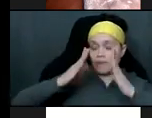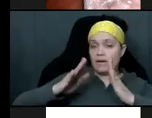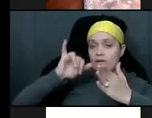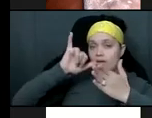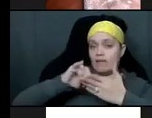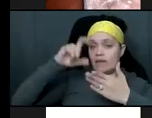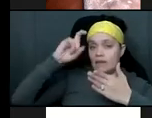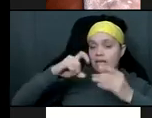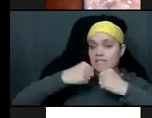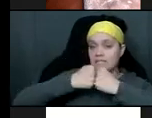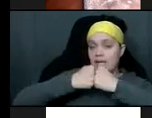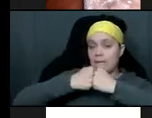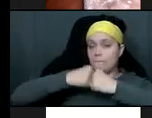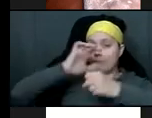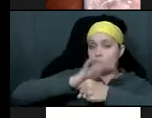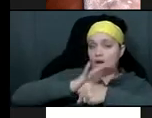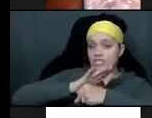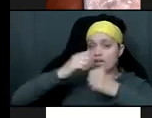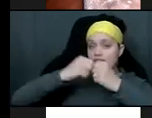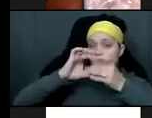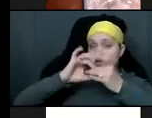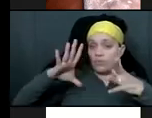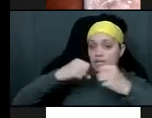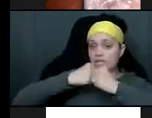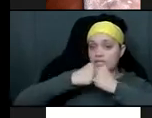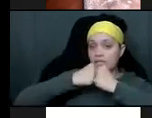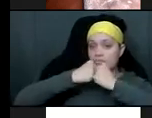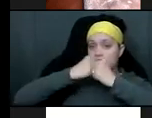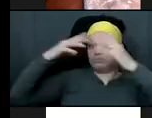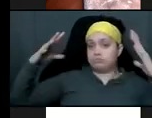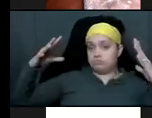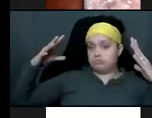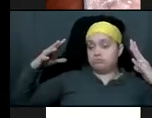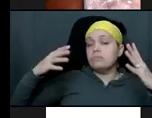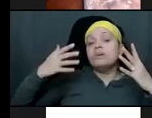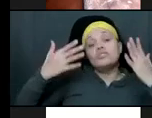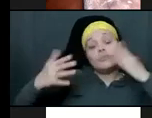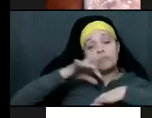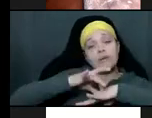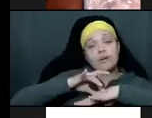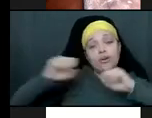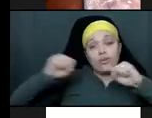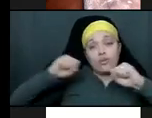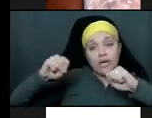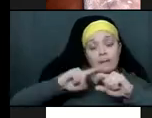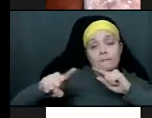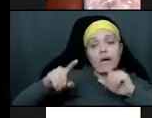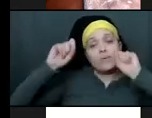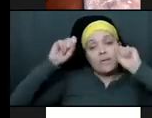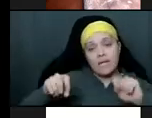be released, and the release is up. Now, we might get an earthquake from this, but we can